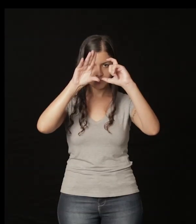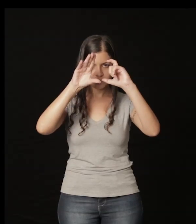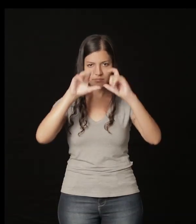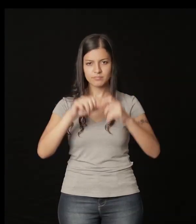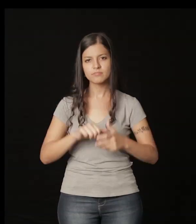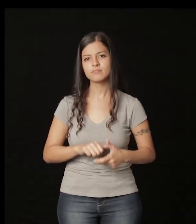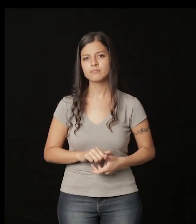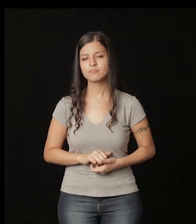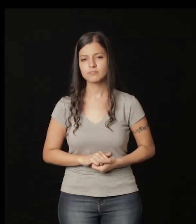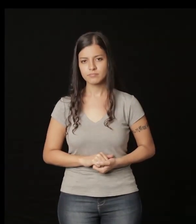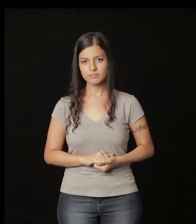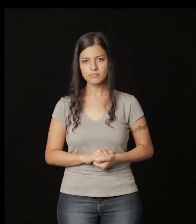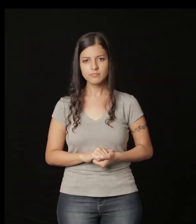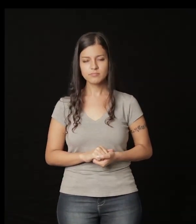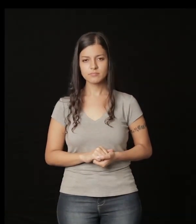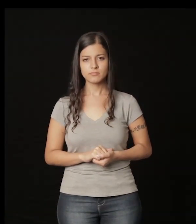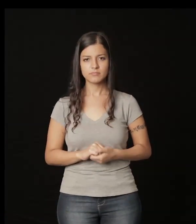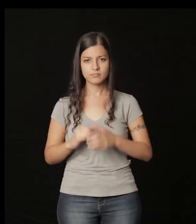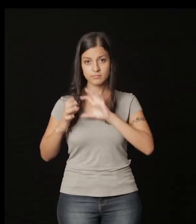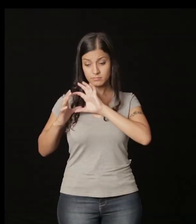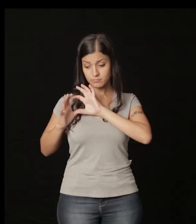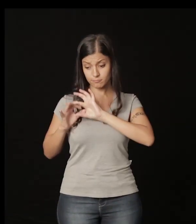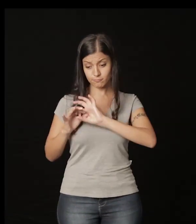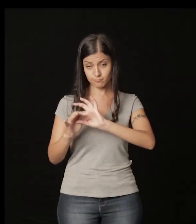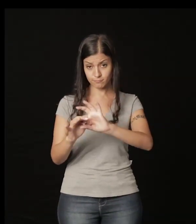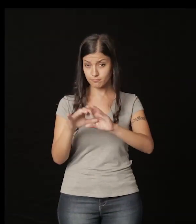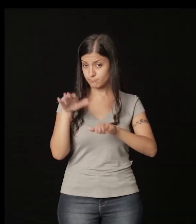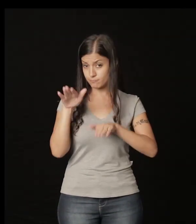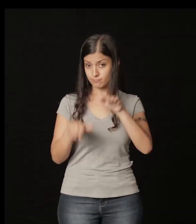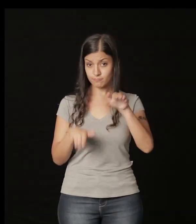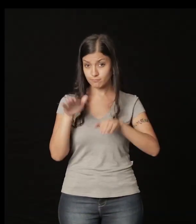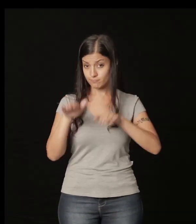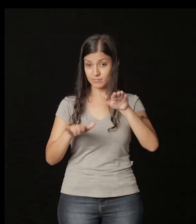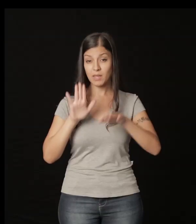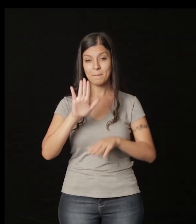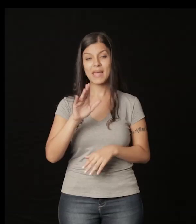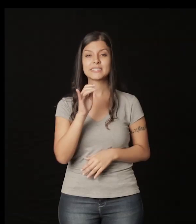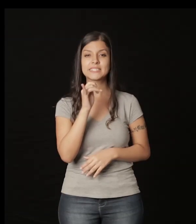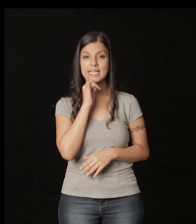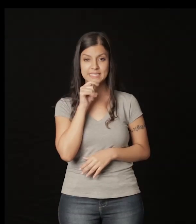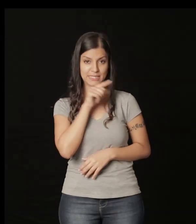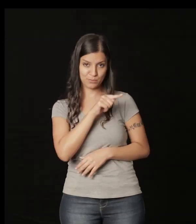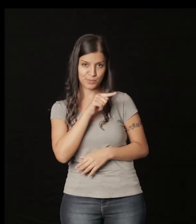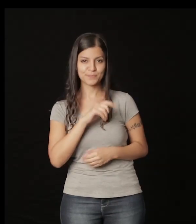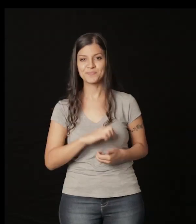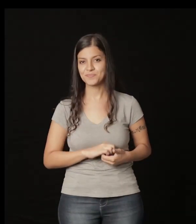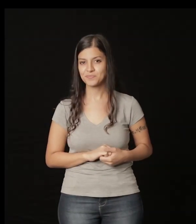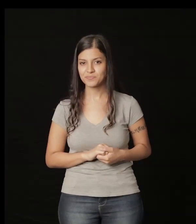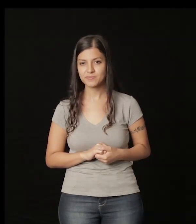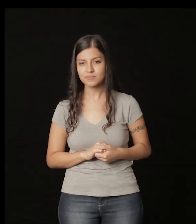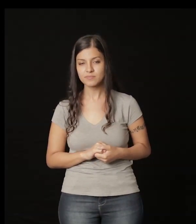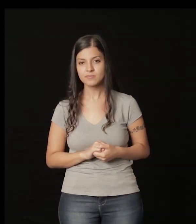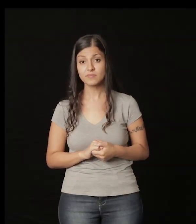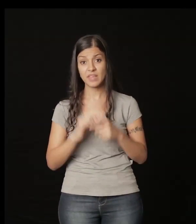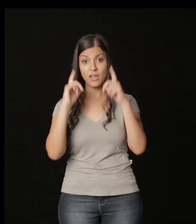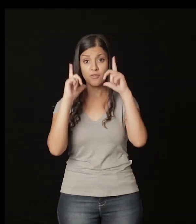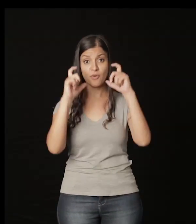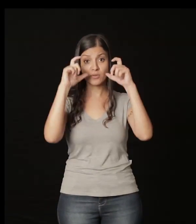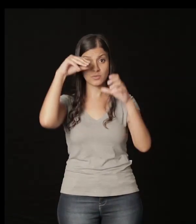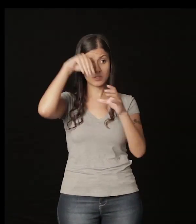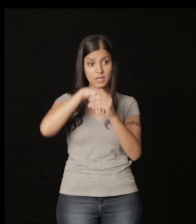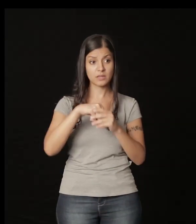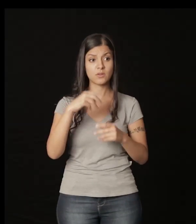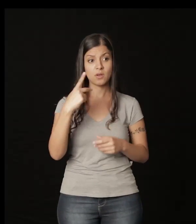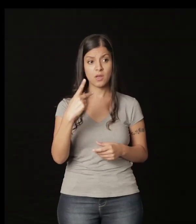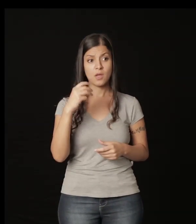it depends on the context, but I mean, take an example like this one. This is a photograph that we took in Polsmoor Prison